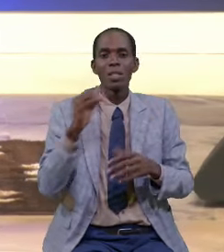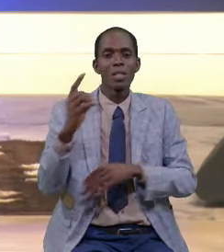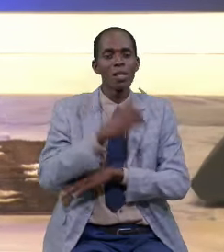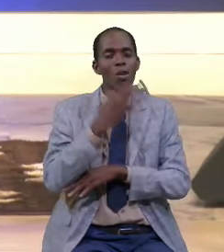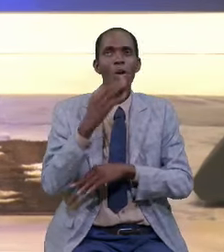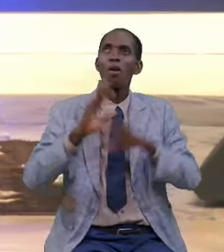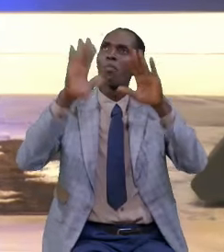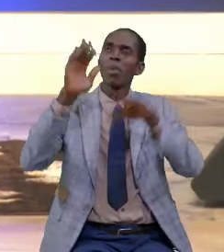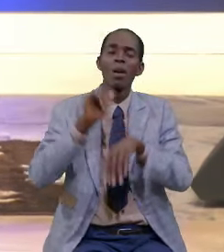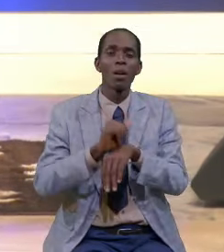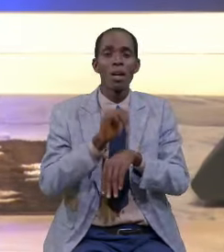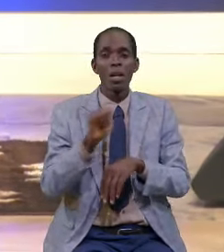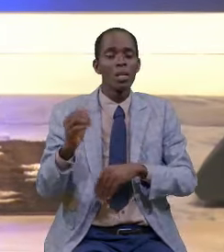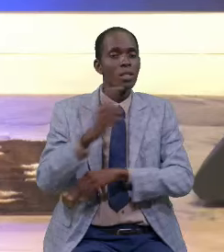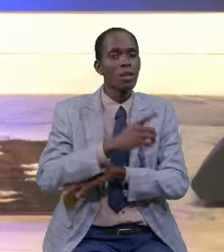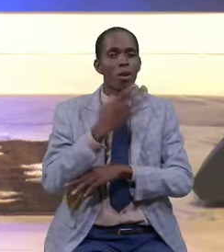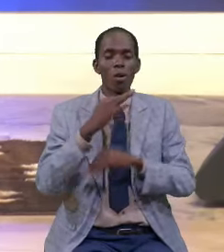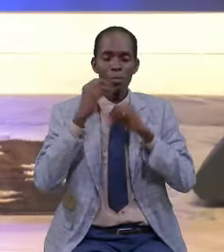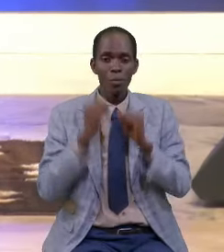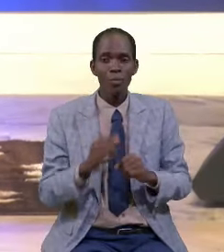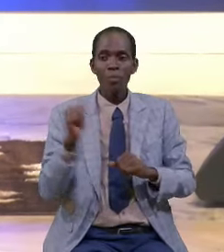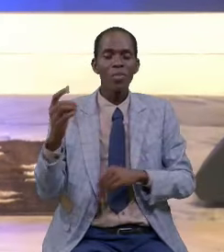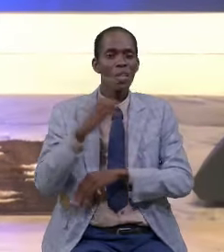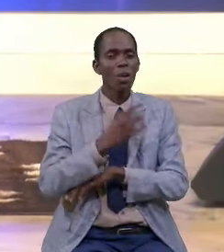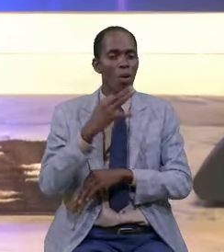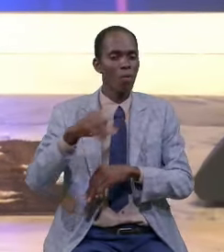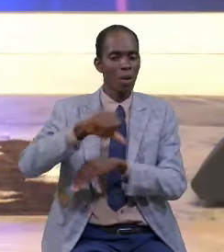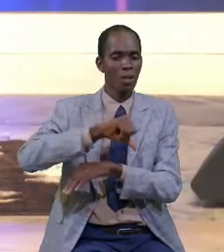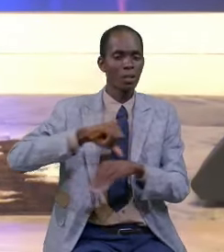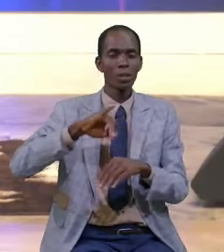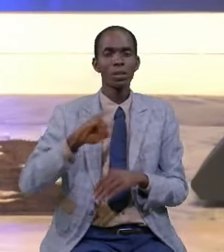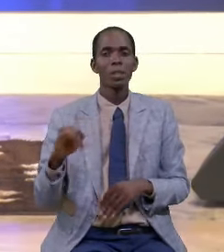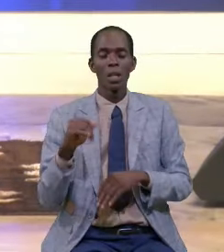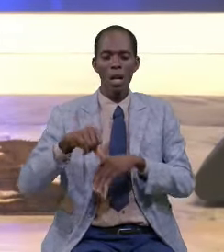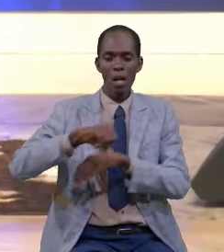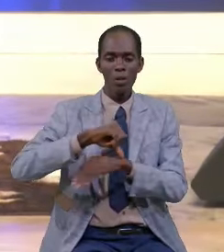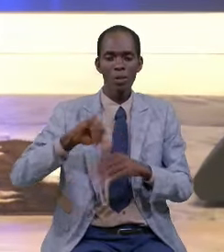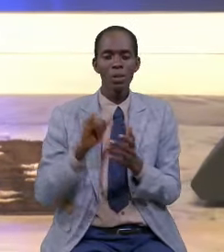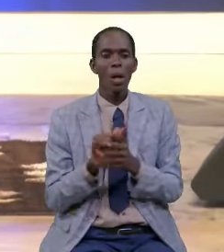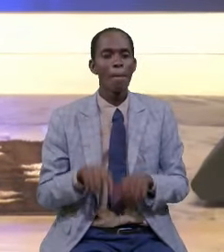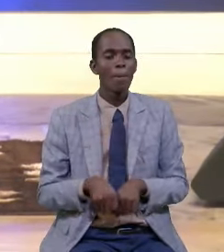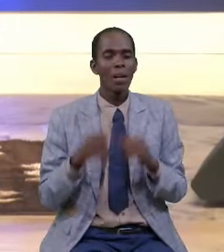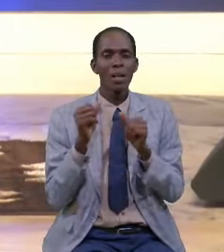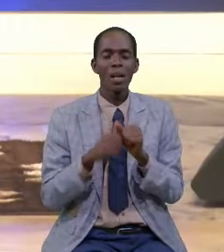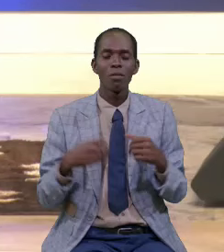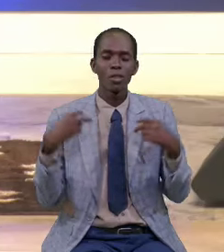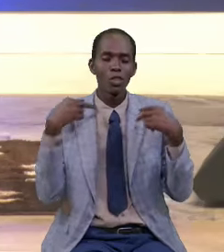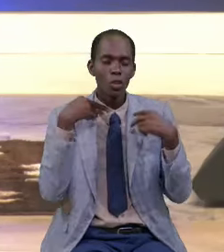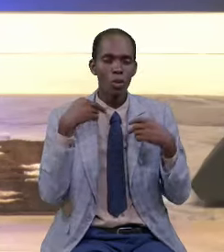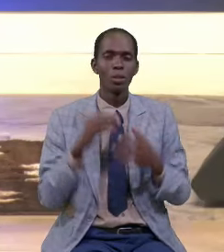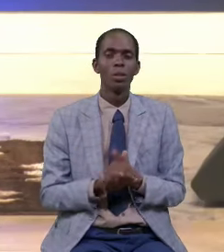A day of power. A day of anointing. Anointing that breaks every yoke.